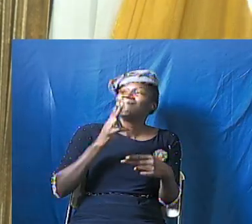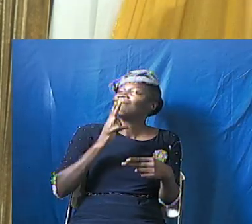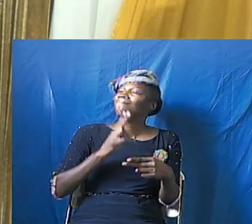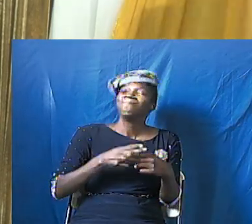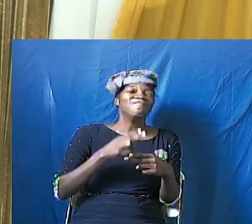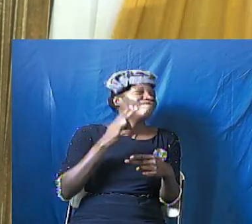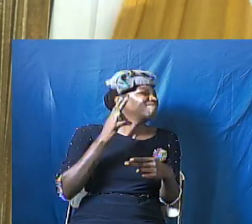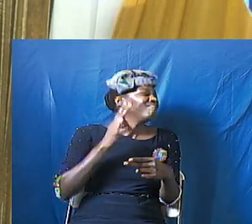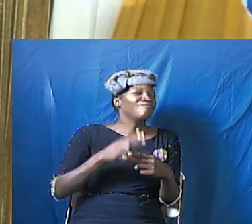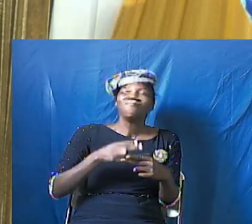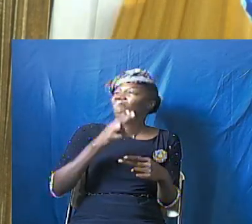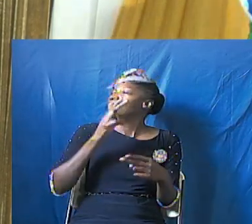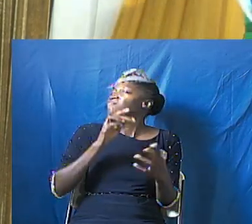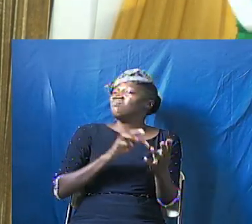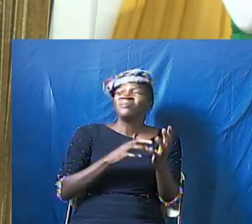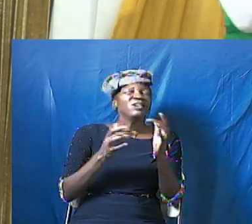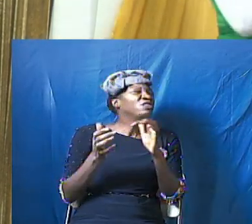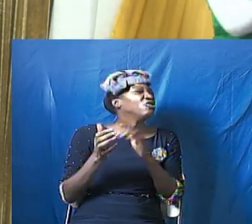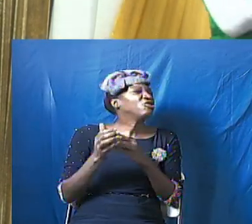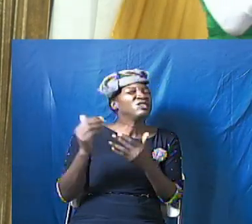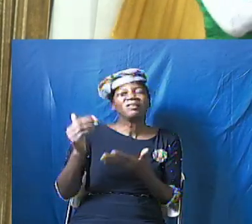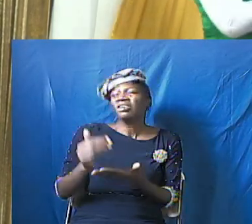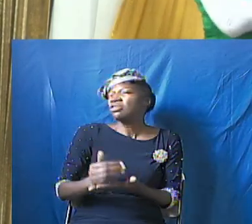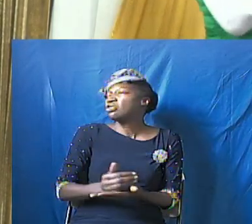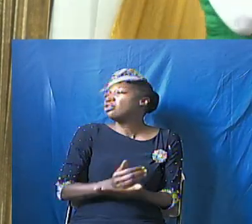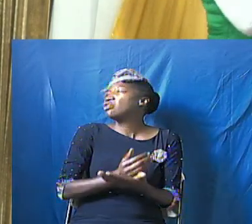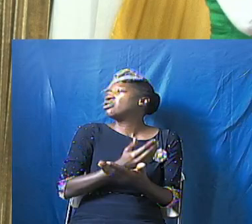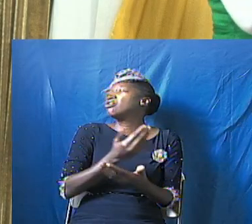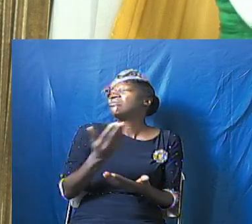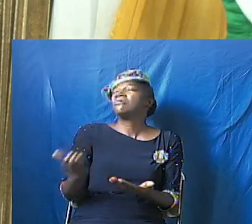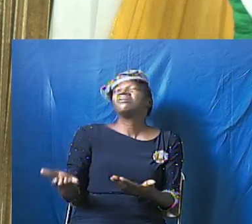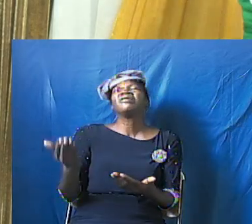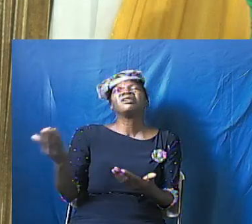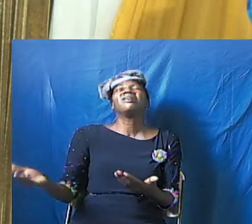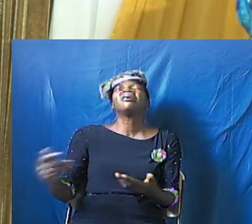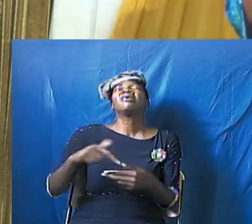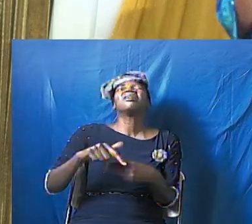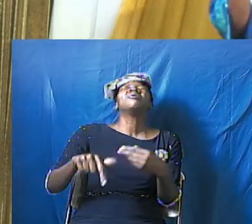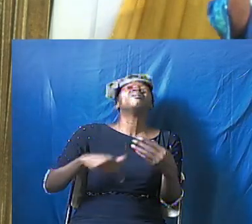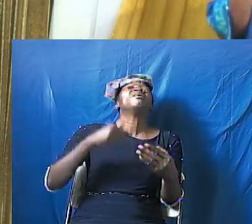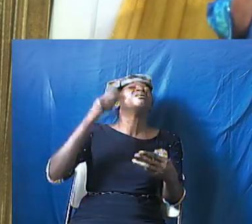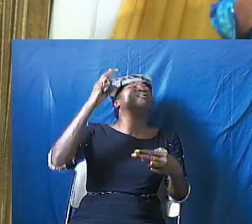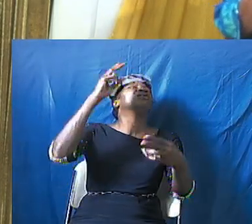Jesus. There's something about that name, Jesus.